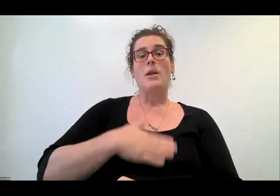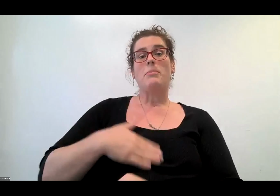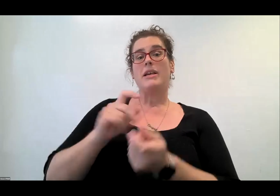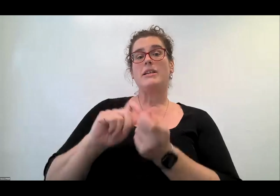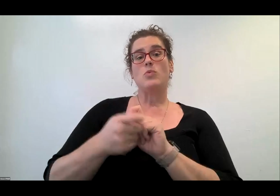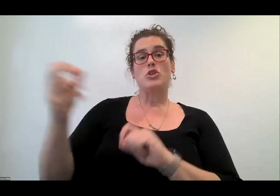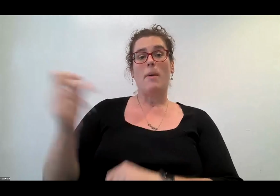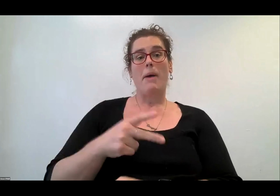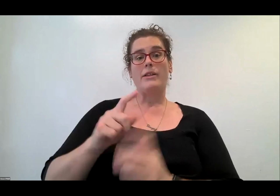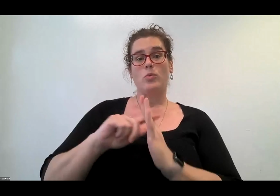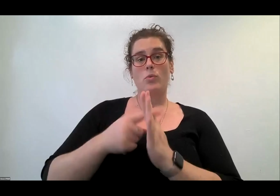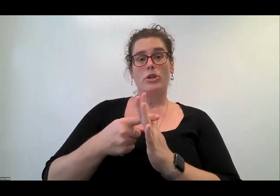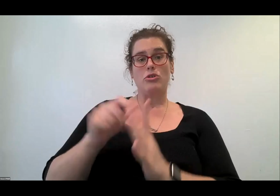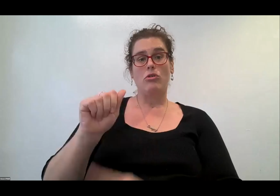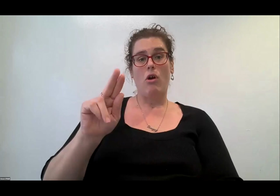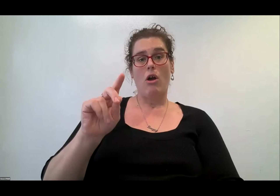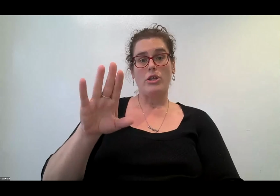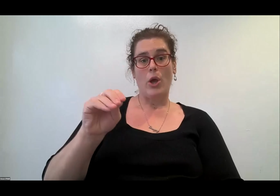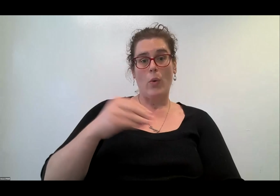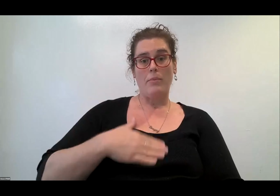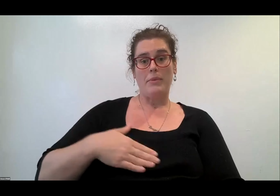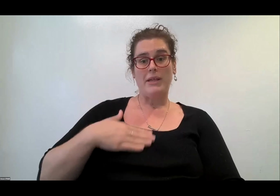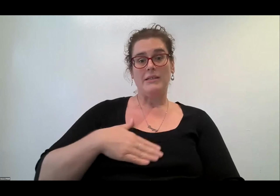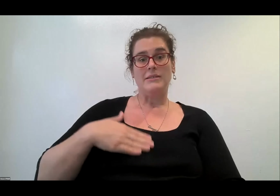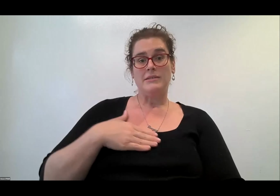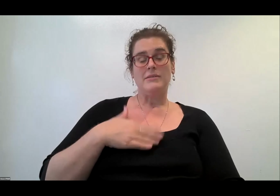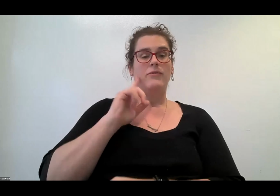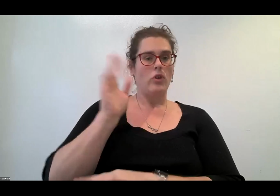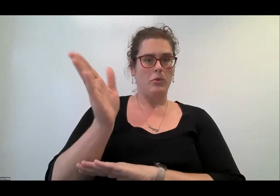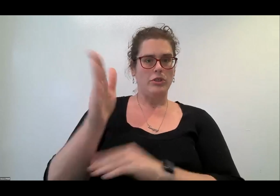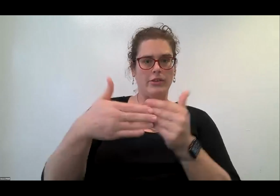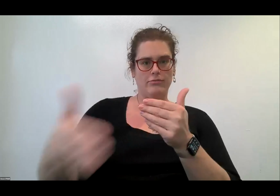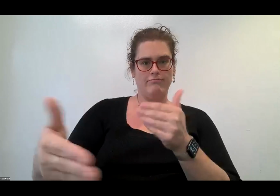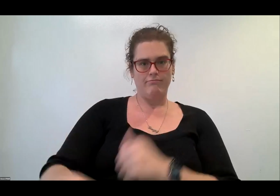original audio for the next presentation.